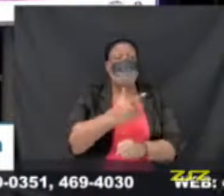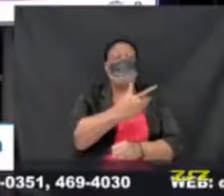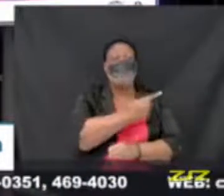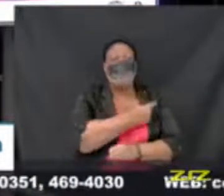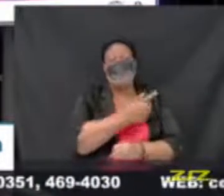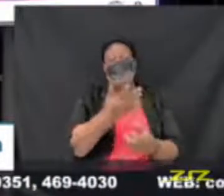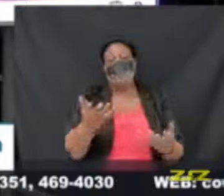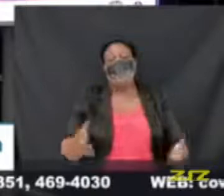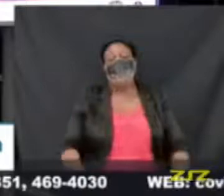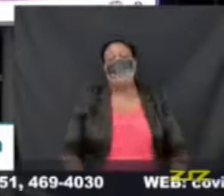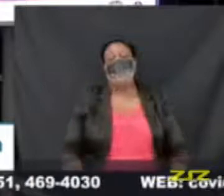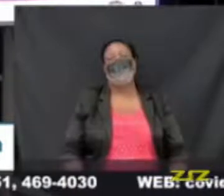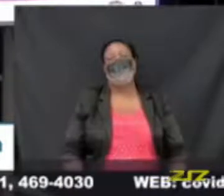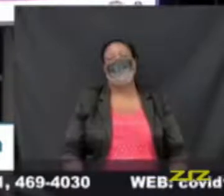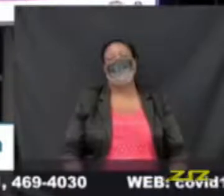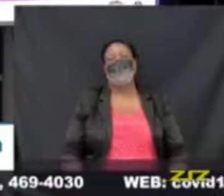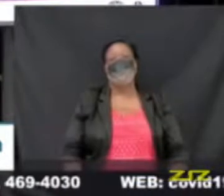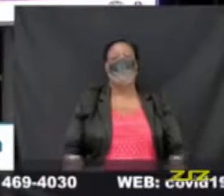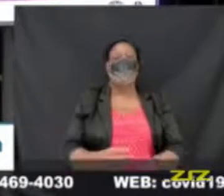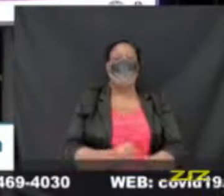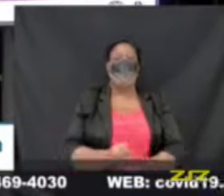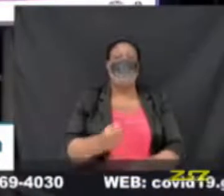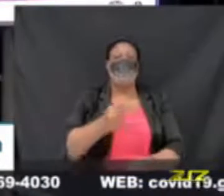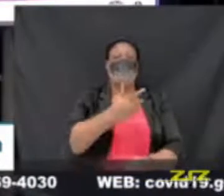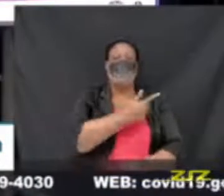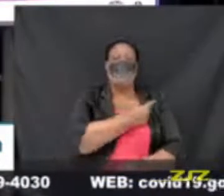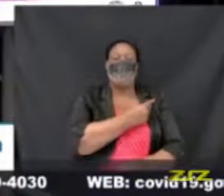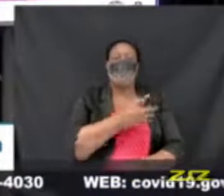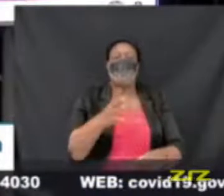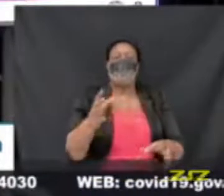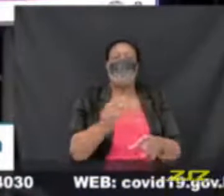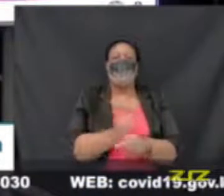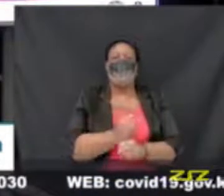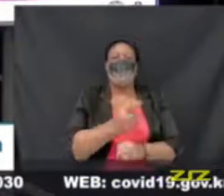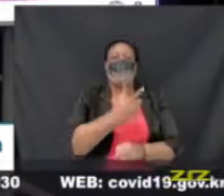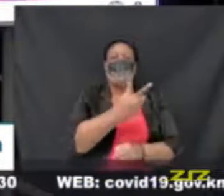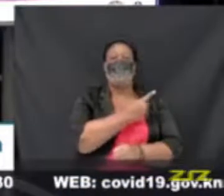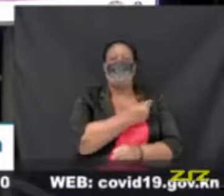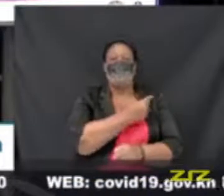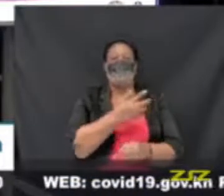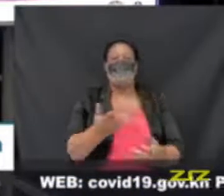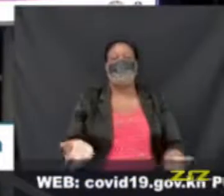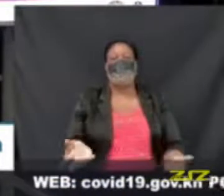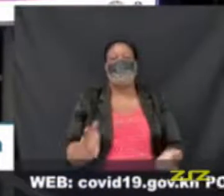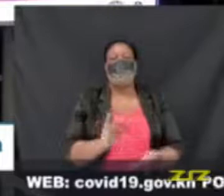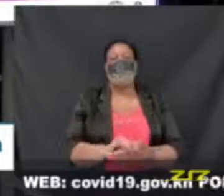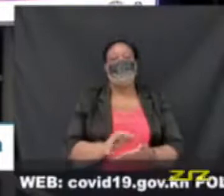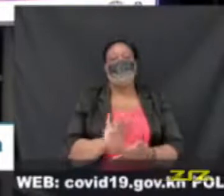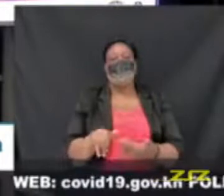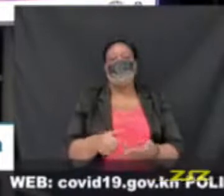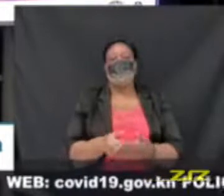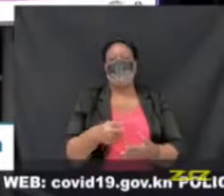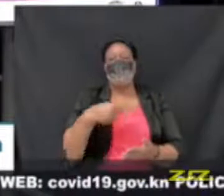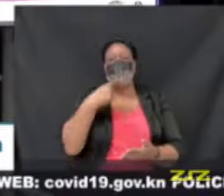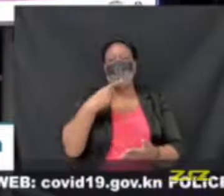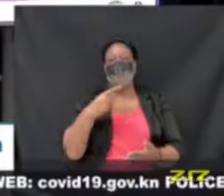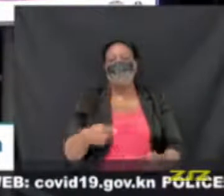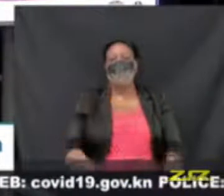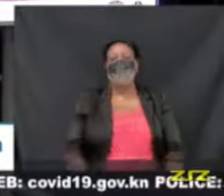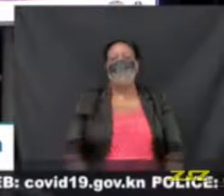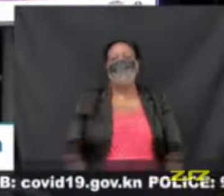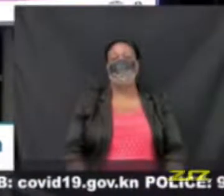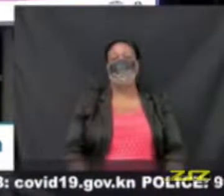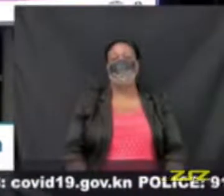we reach 70% and we stop. Now, as it relates to Pfizer, I think we have to be careful with